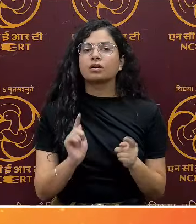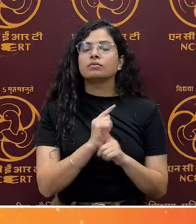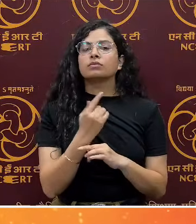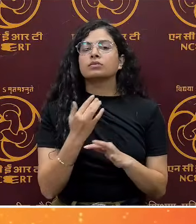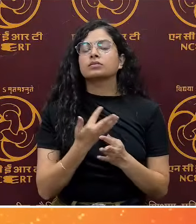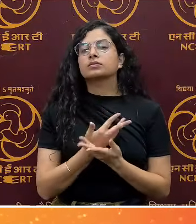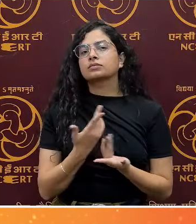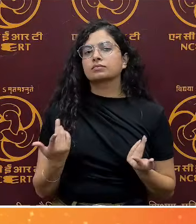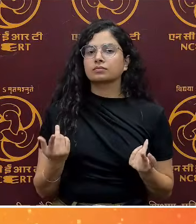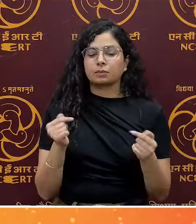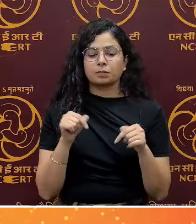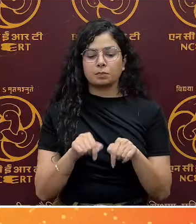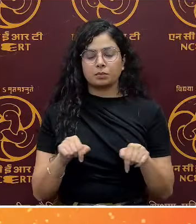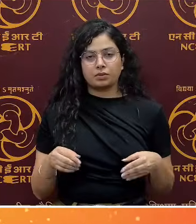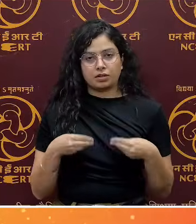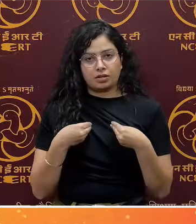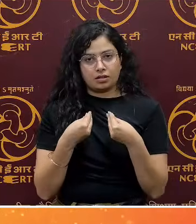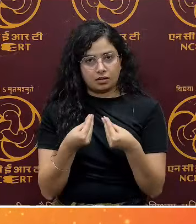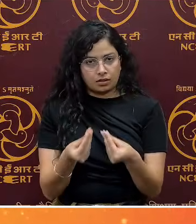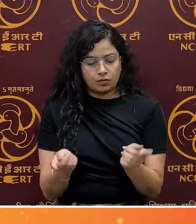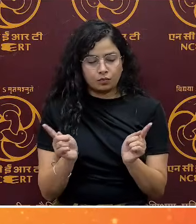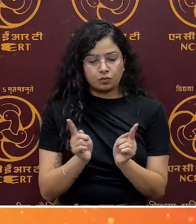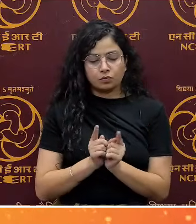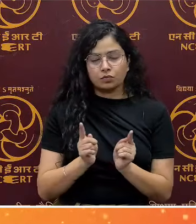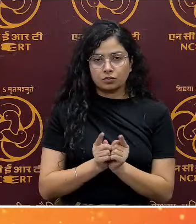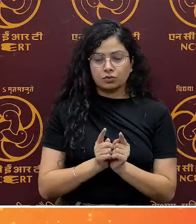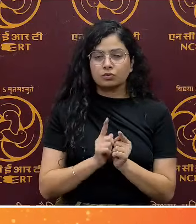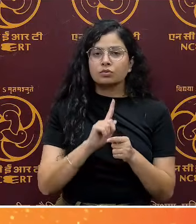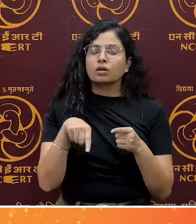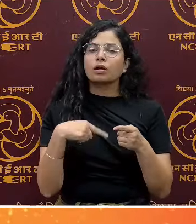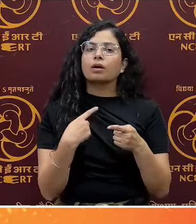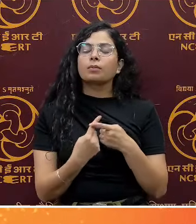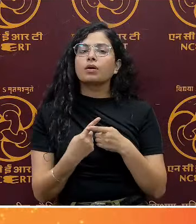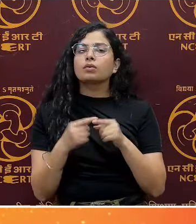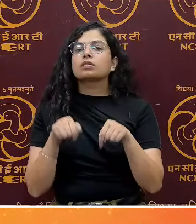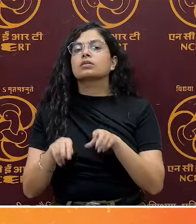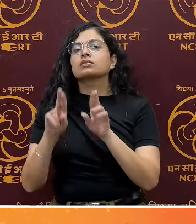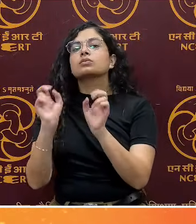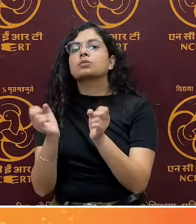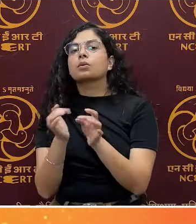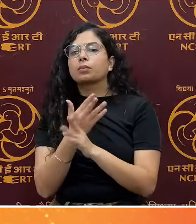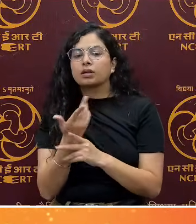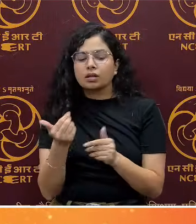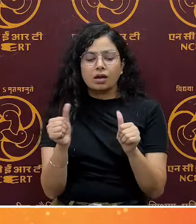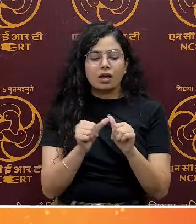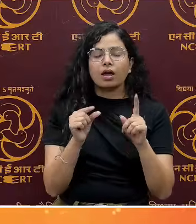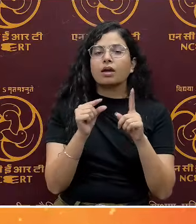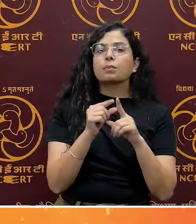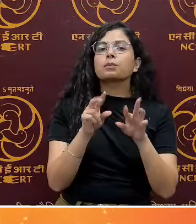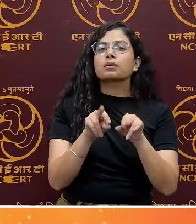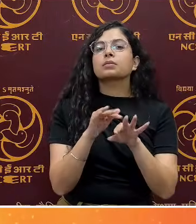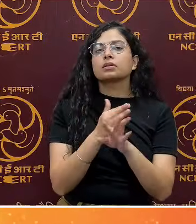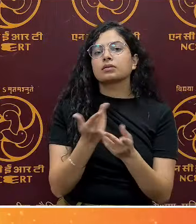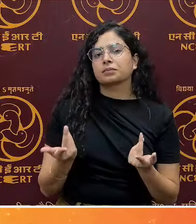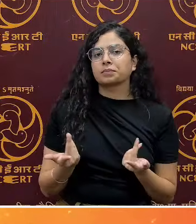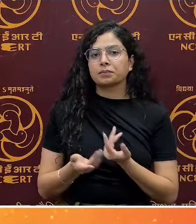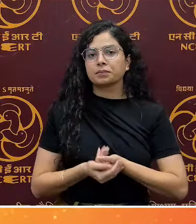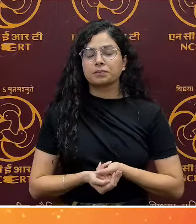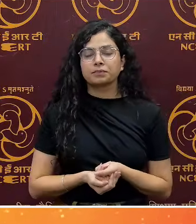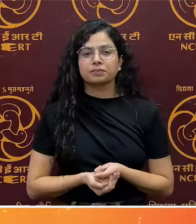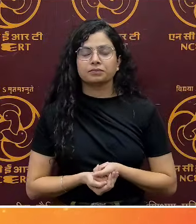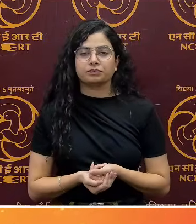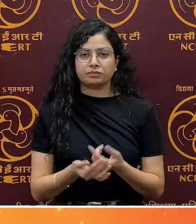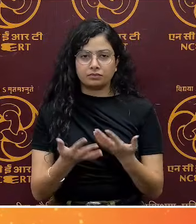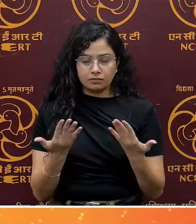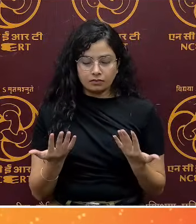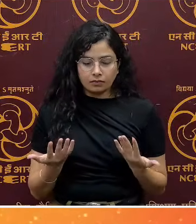all, we will give a short brief about this, what are the arithmetic progression. Okay. So let me show